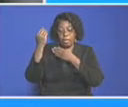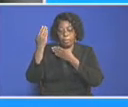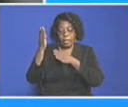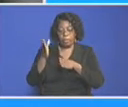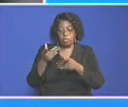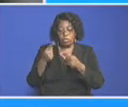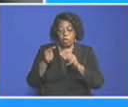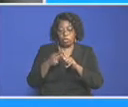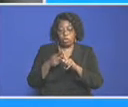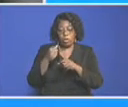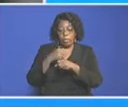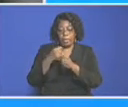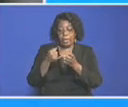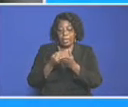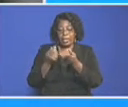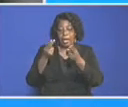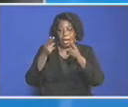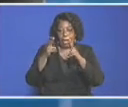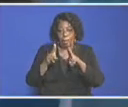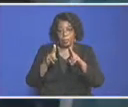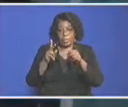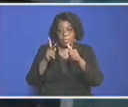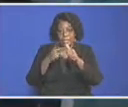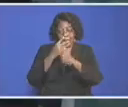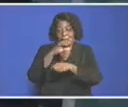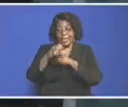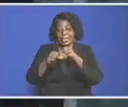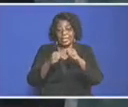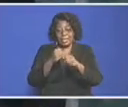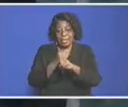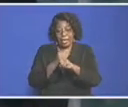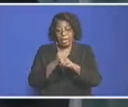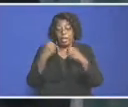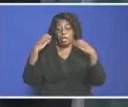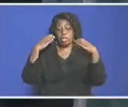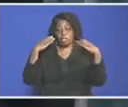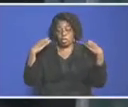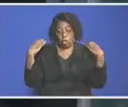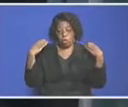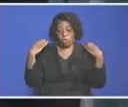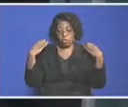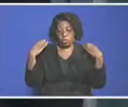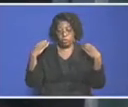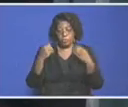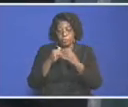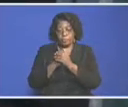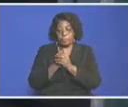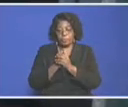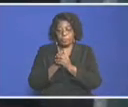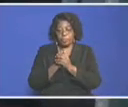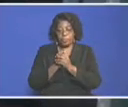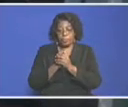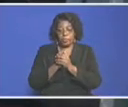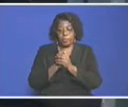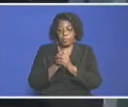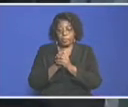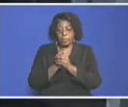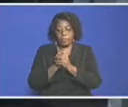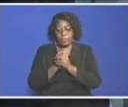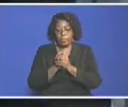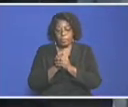that happen. Anton Richardson in his second year as the first base coach of the San Francisco Giants under second year manager Gabe Kapler